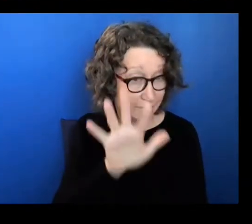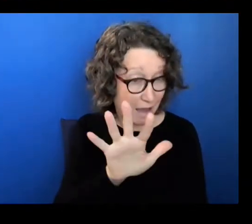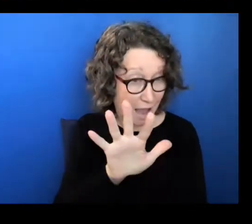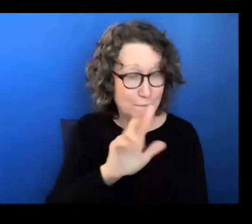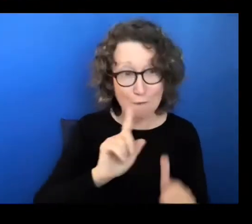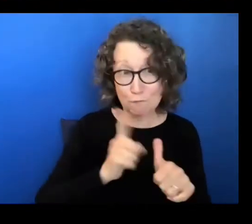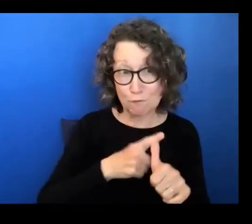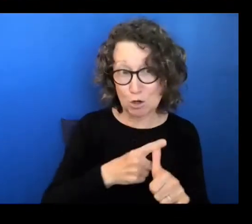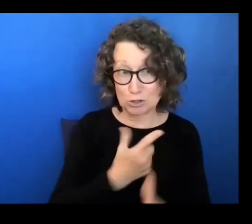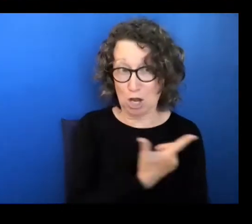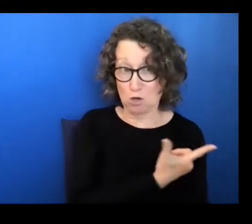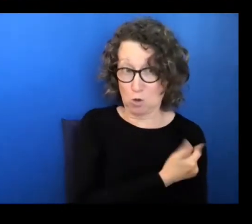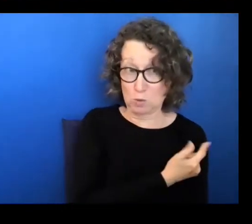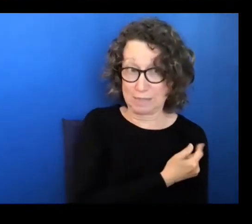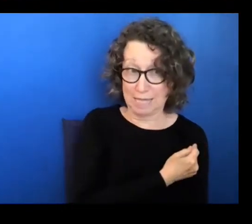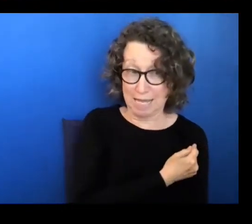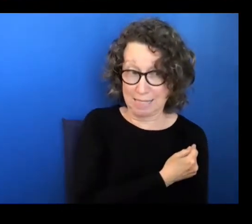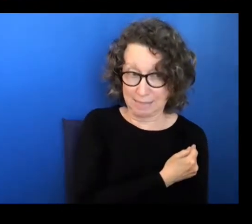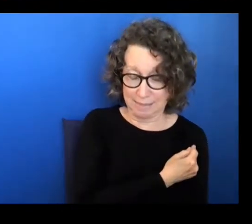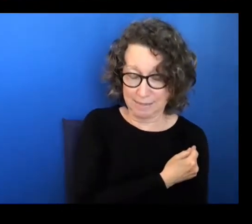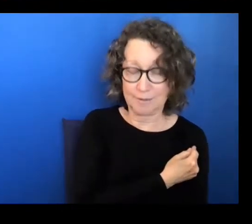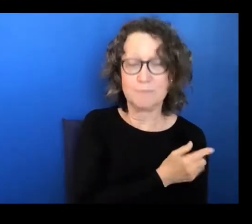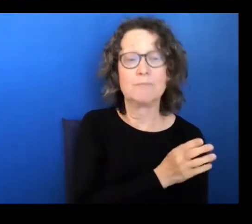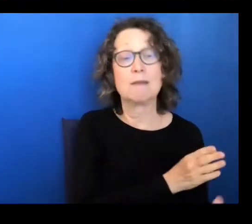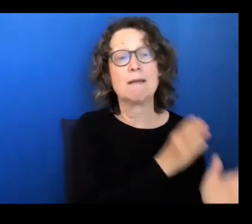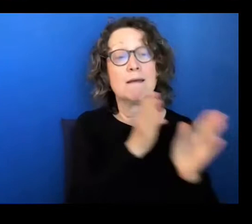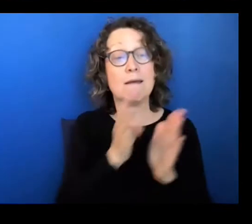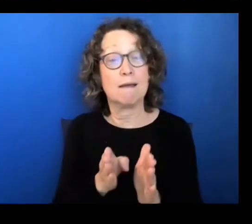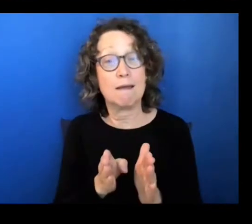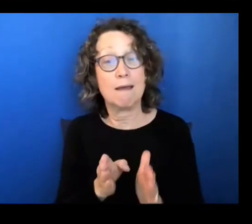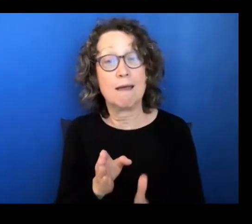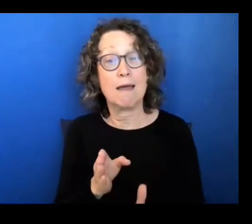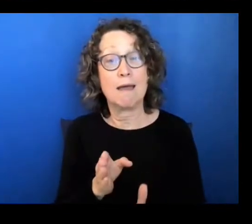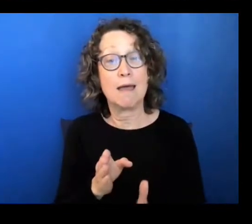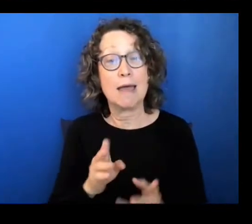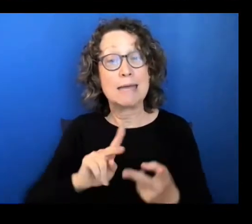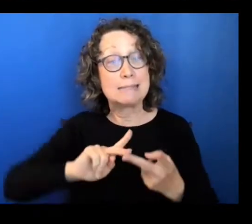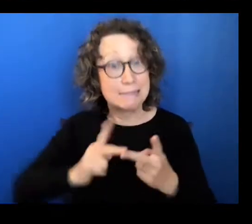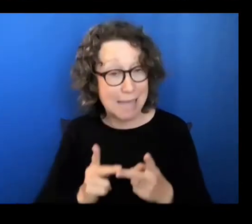101,535 first doses. We have administered